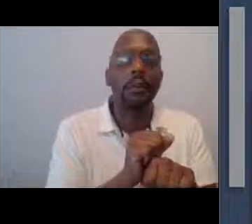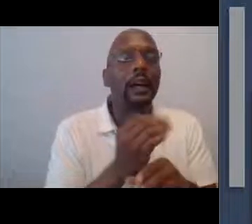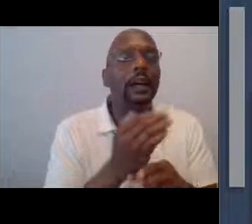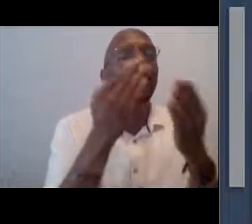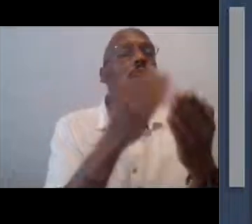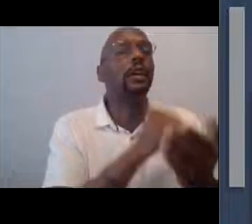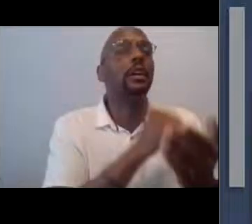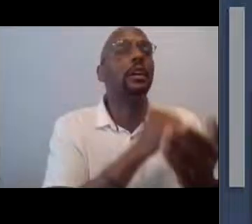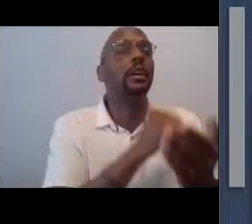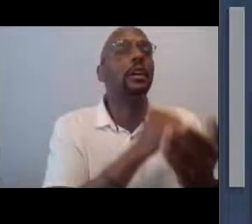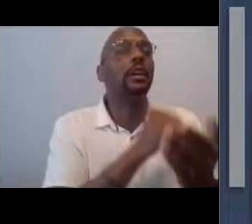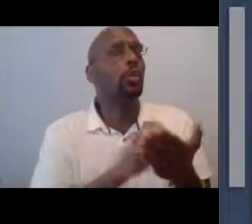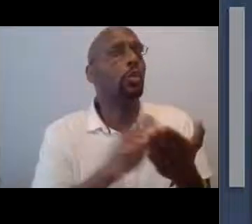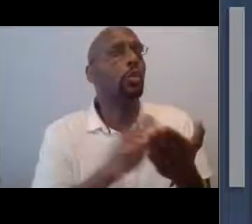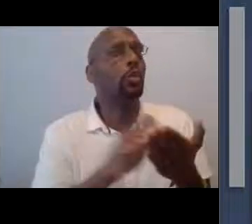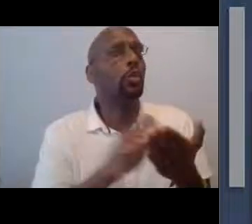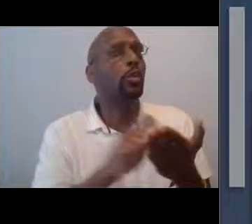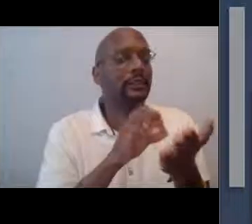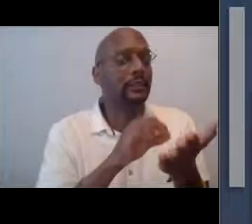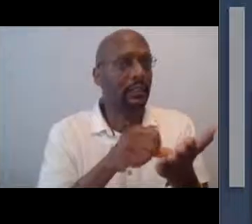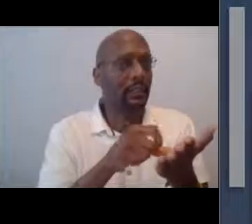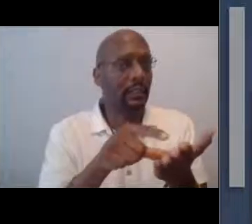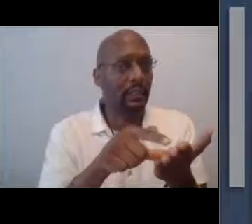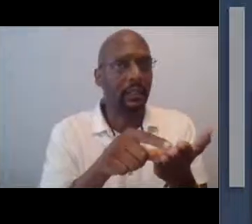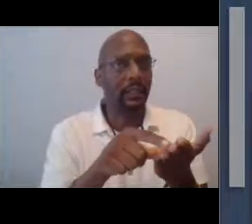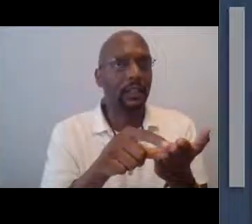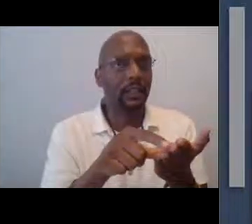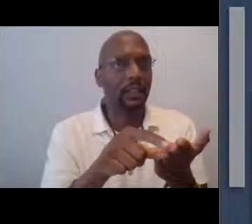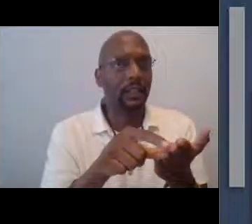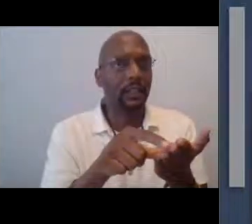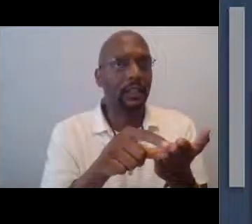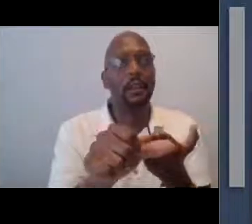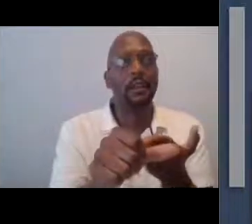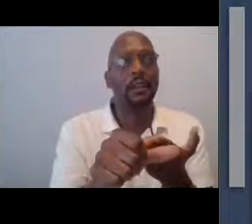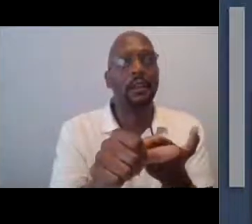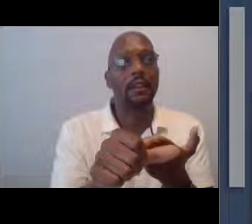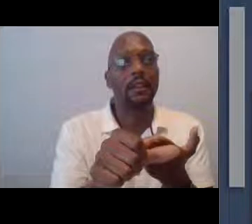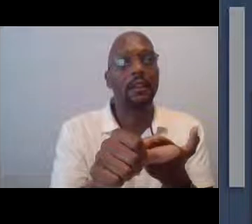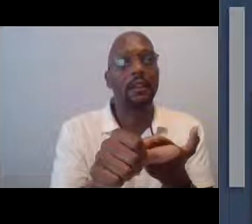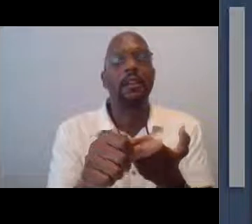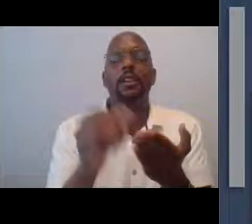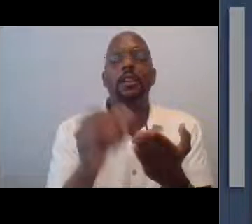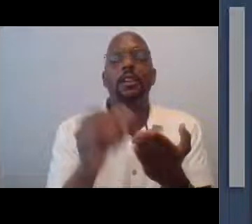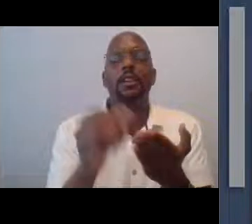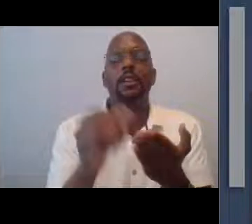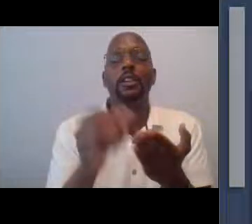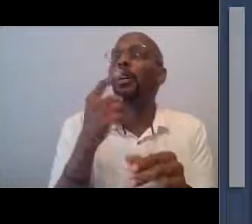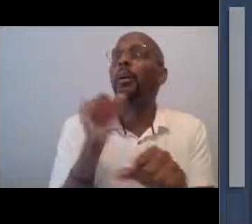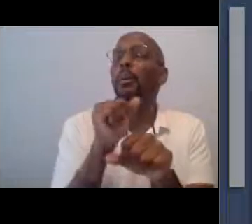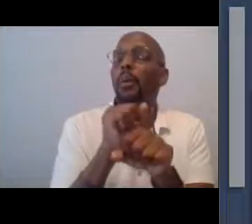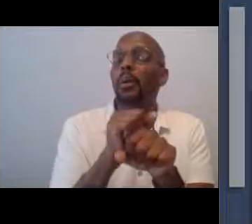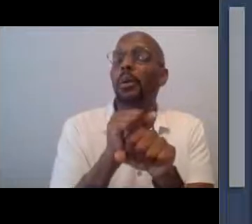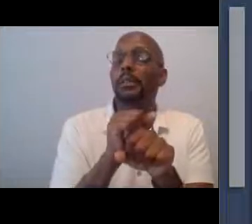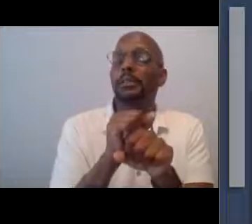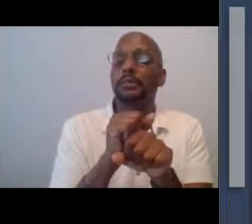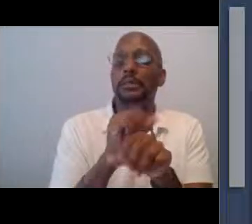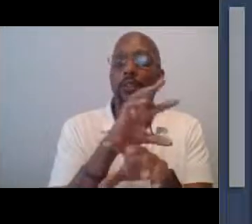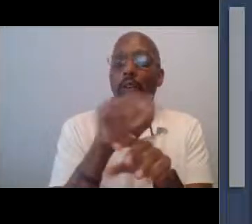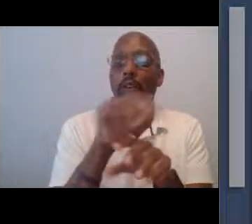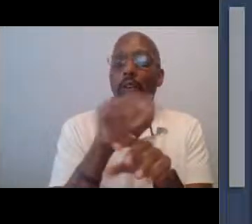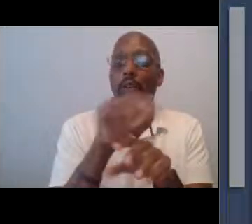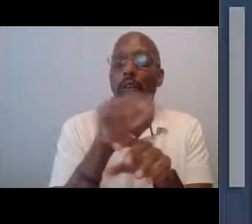help us move past this painful moment and regroup for the work yet to be done. Thanks.